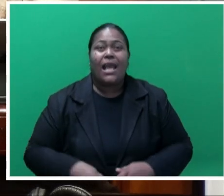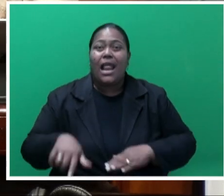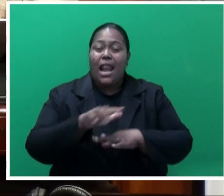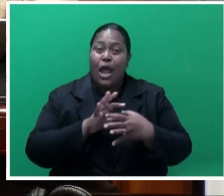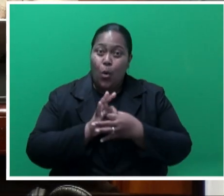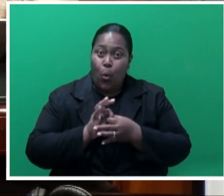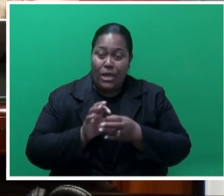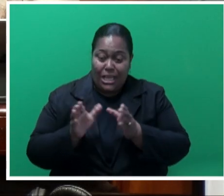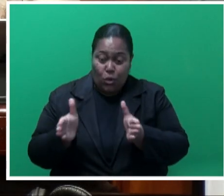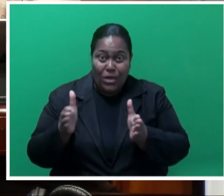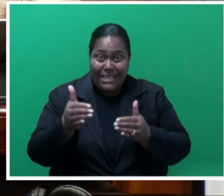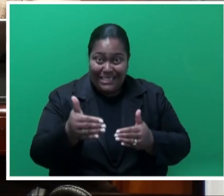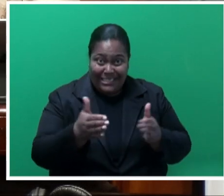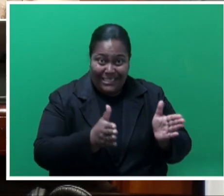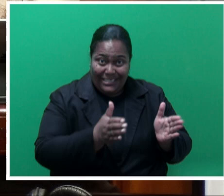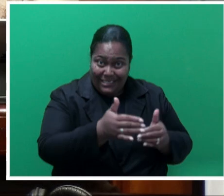with TLTB